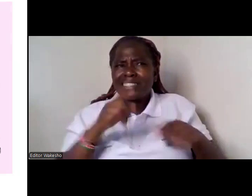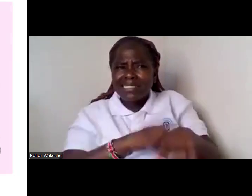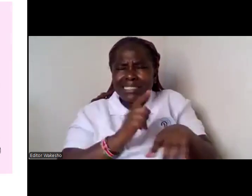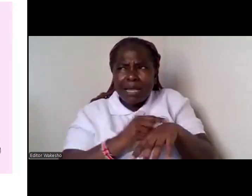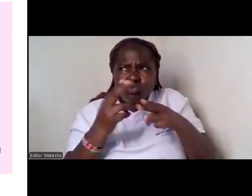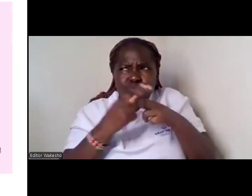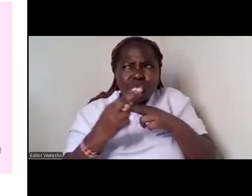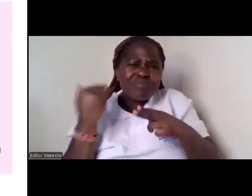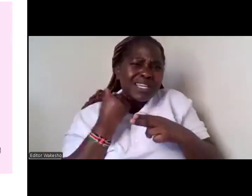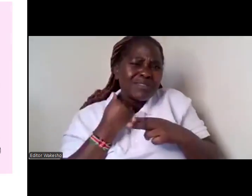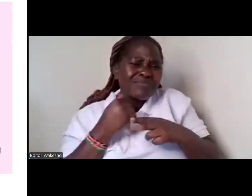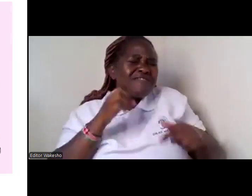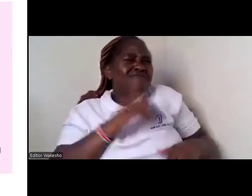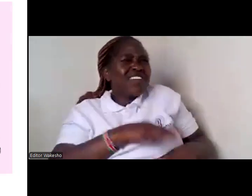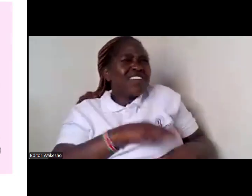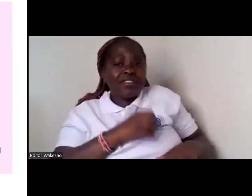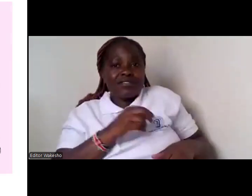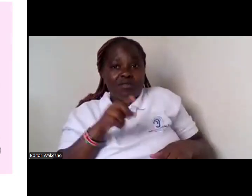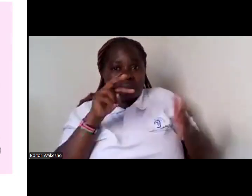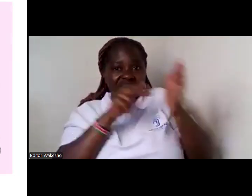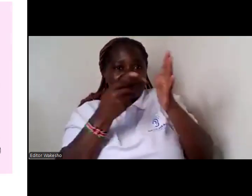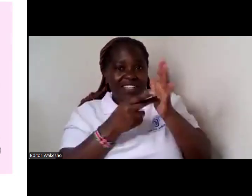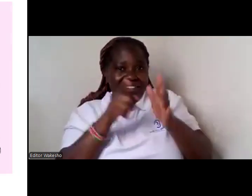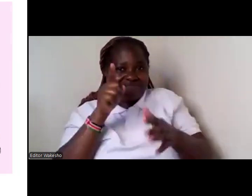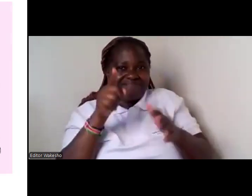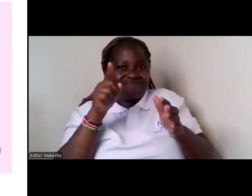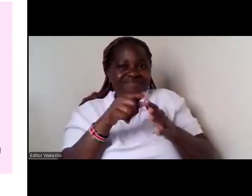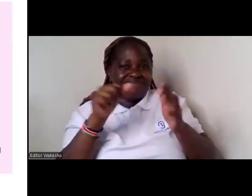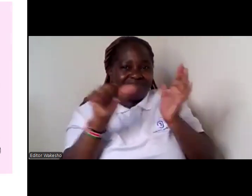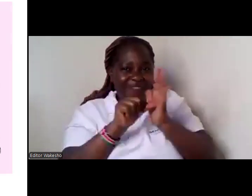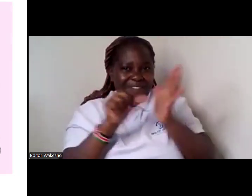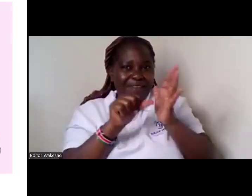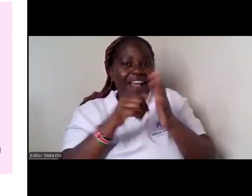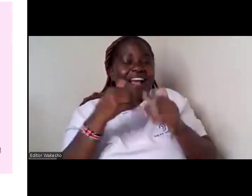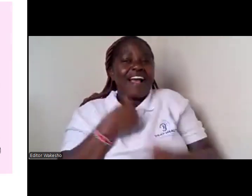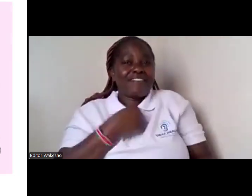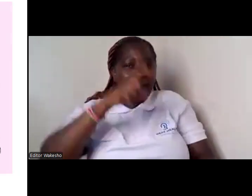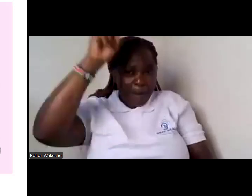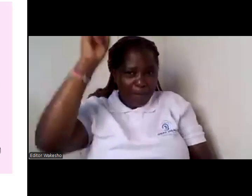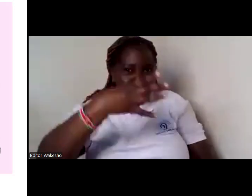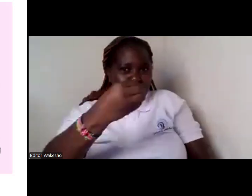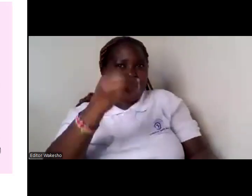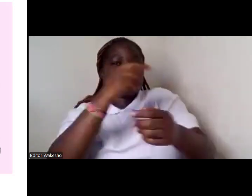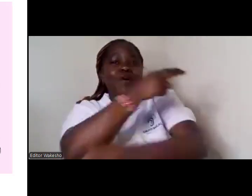start, that one might be a medical problem and should be done a checkup.